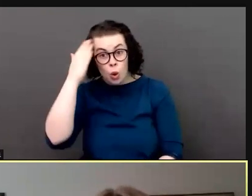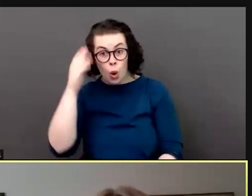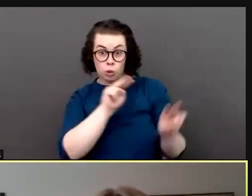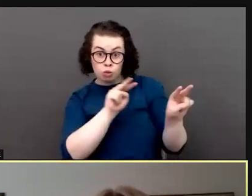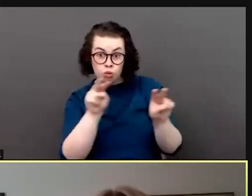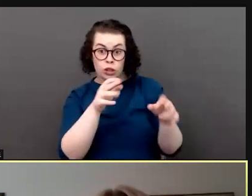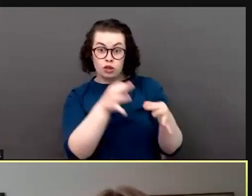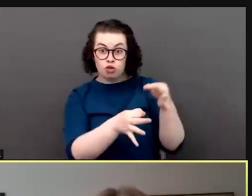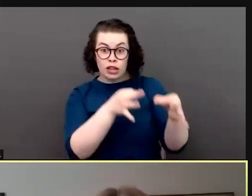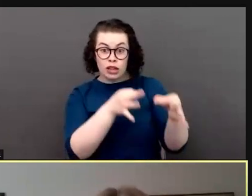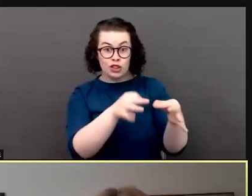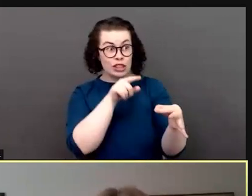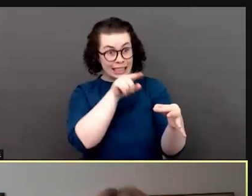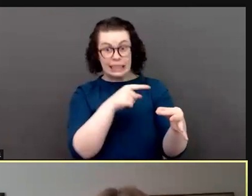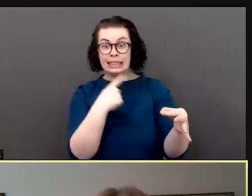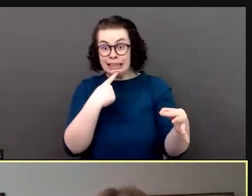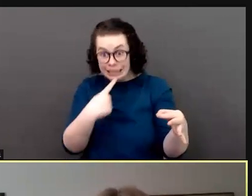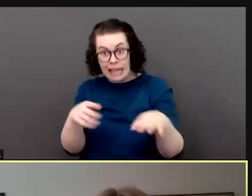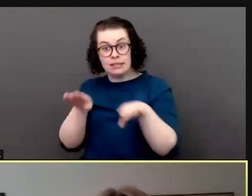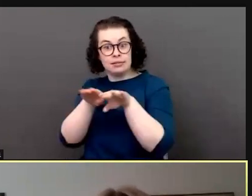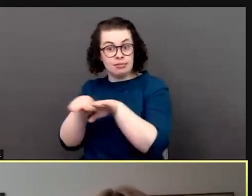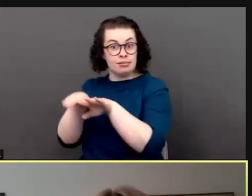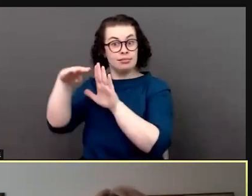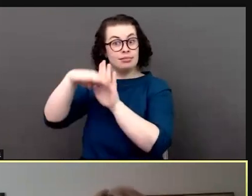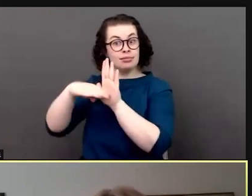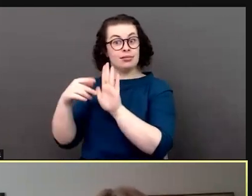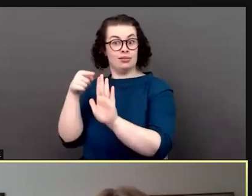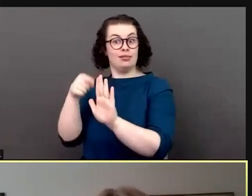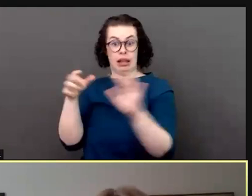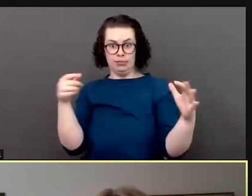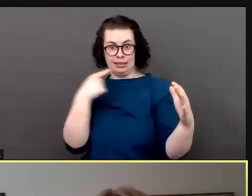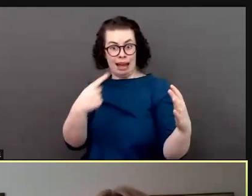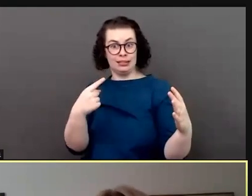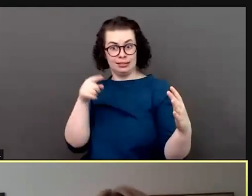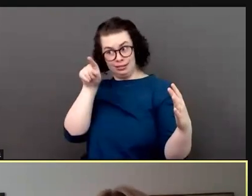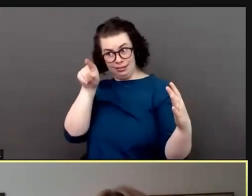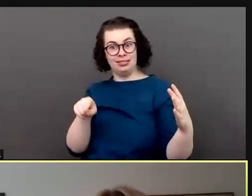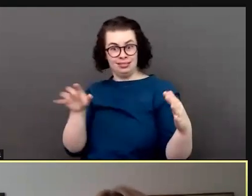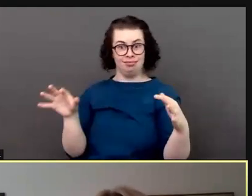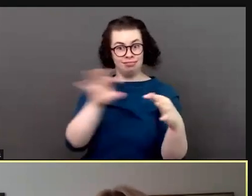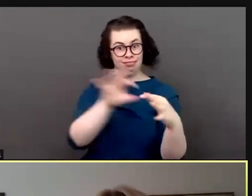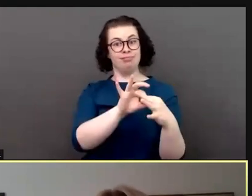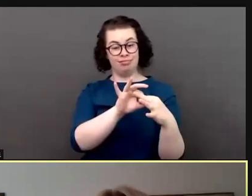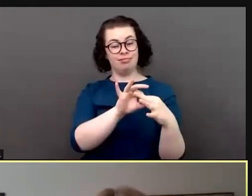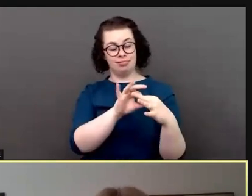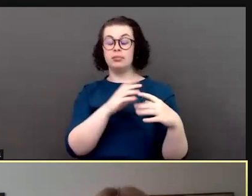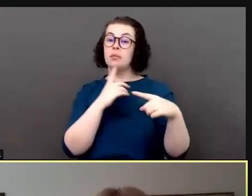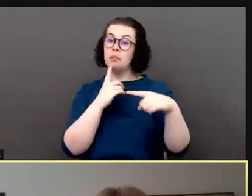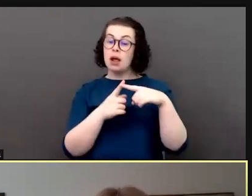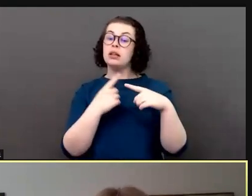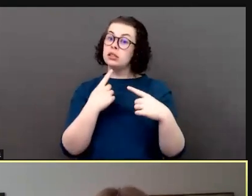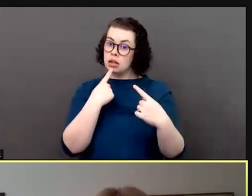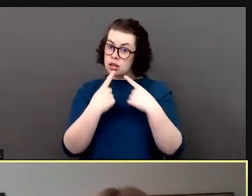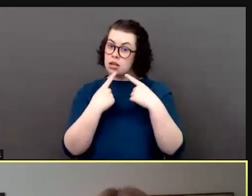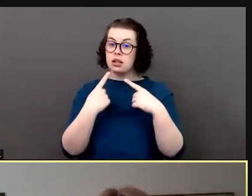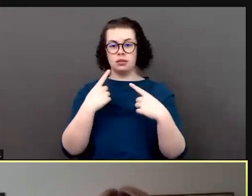outcomes of the standardization work during the whole last decade, and also points to the future